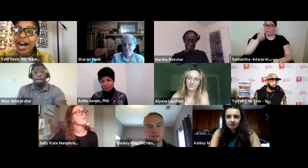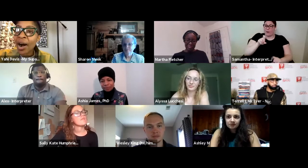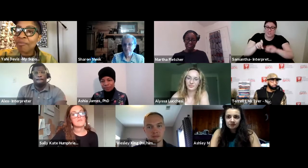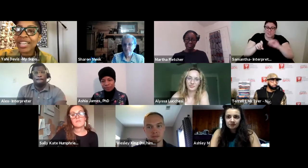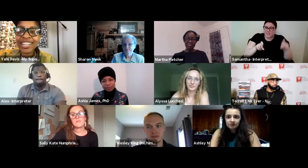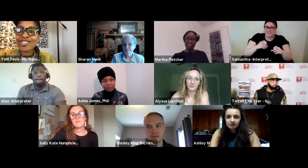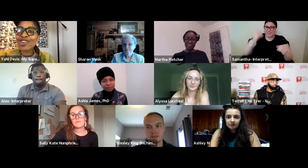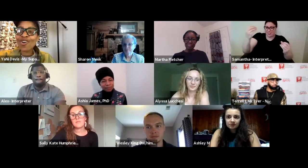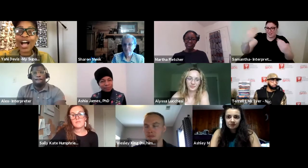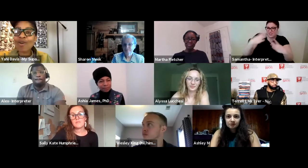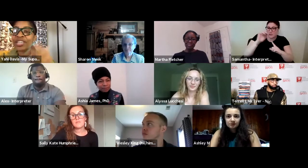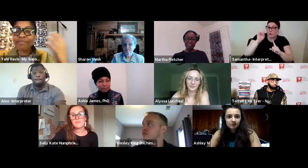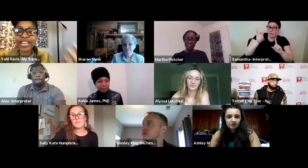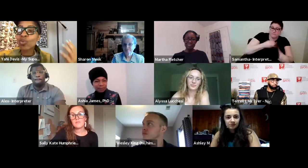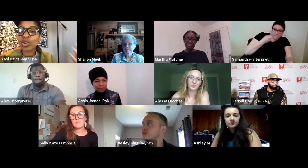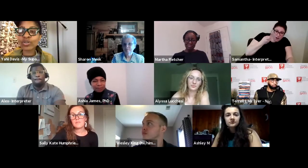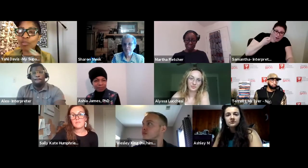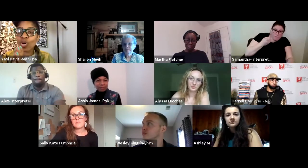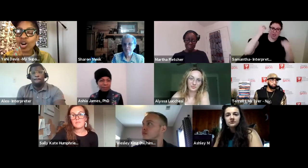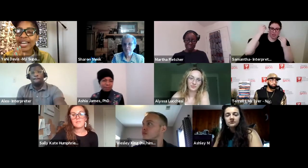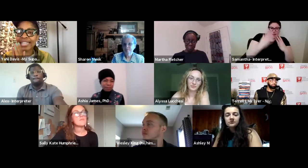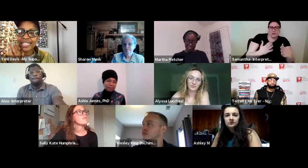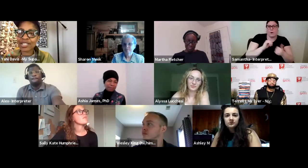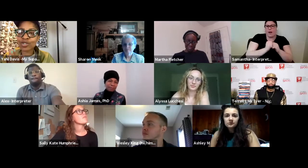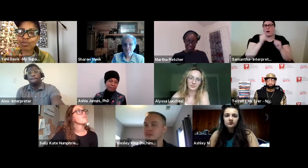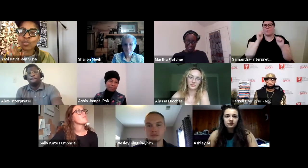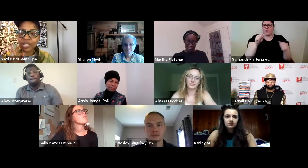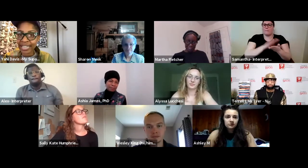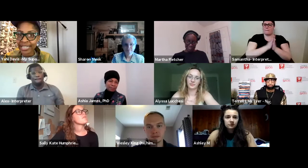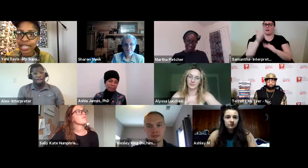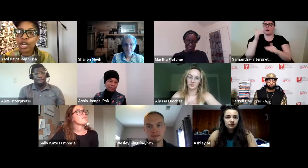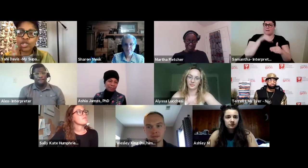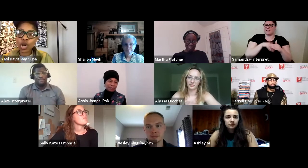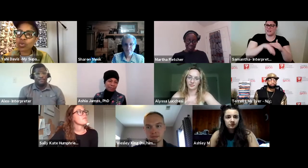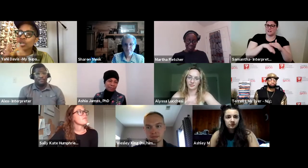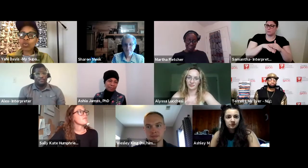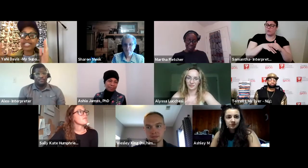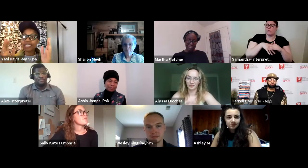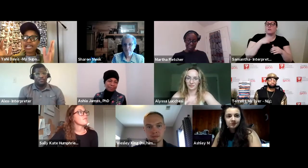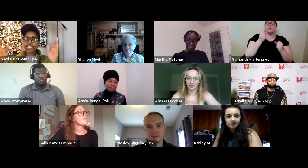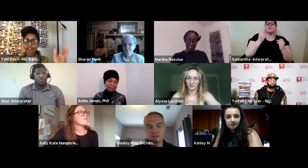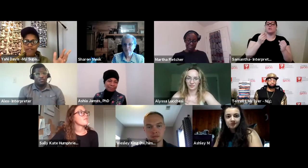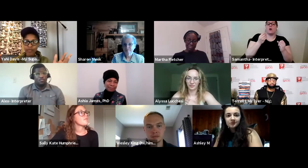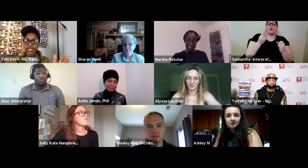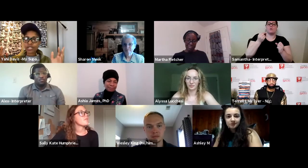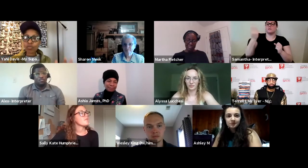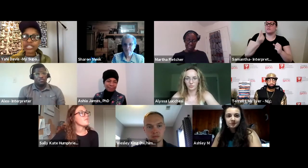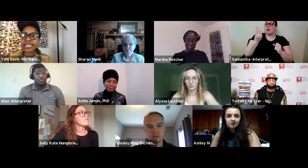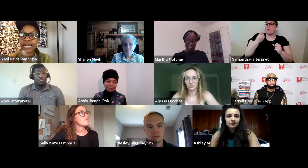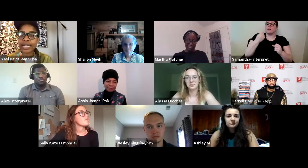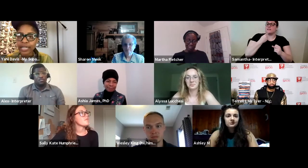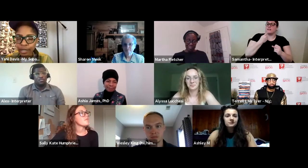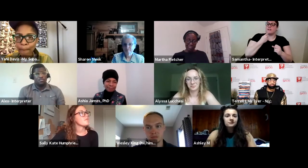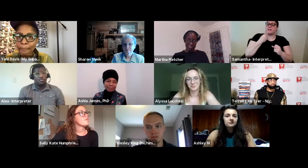are, letting us know how we can make the world a more accessible place. So someone is saying here, family, someone